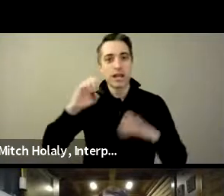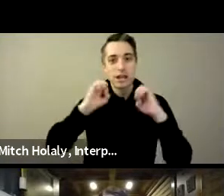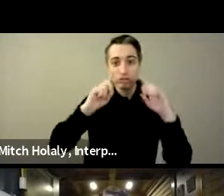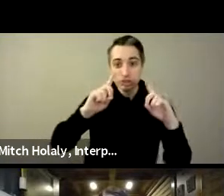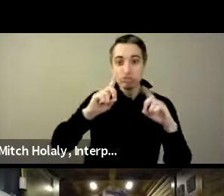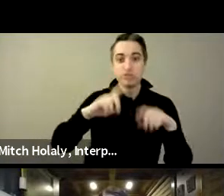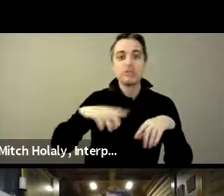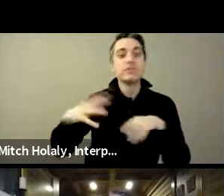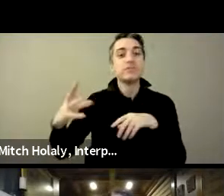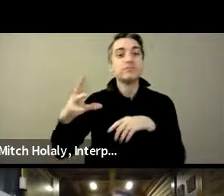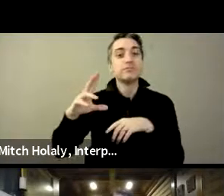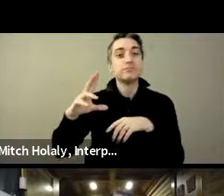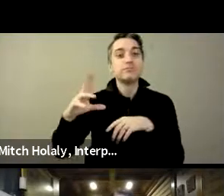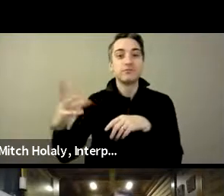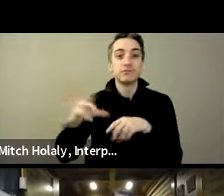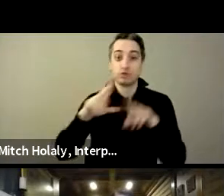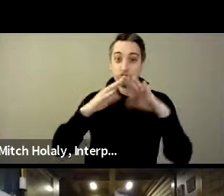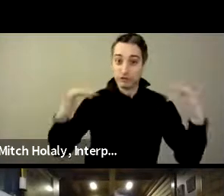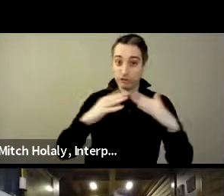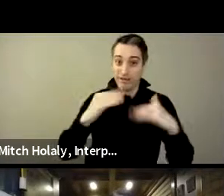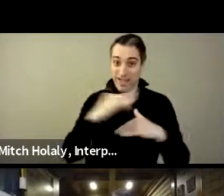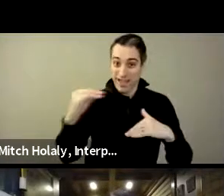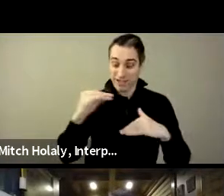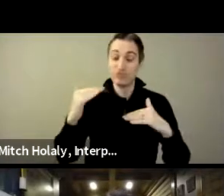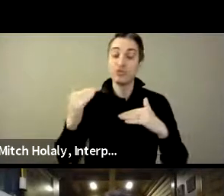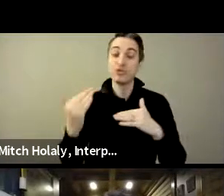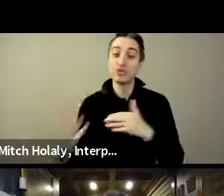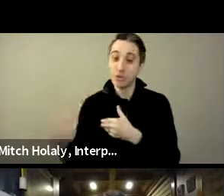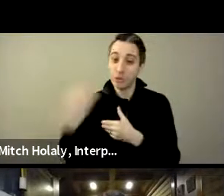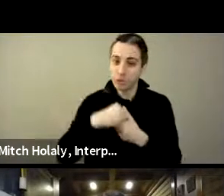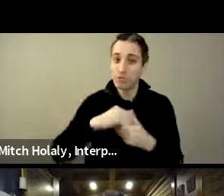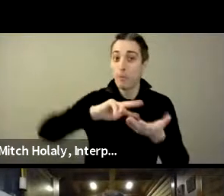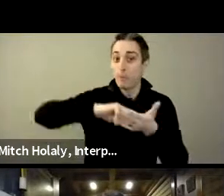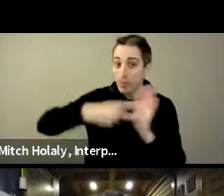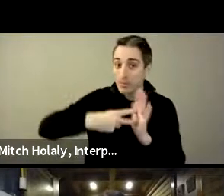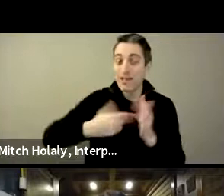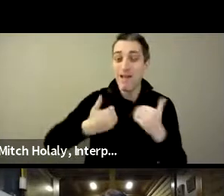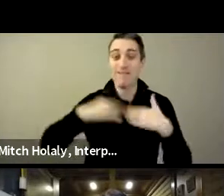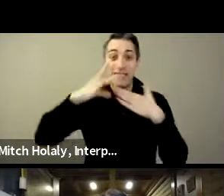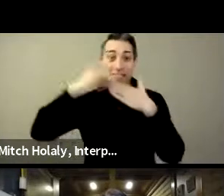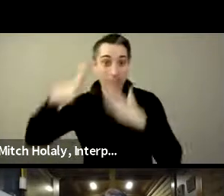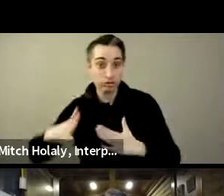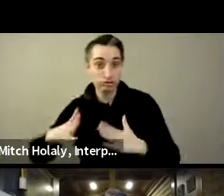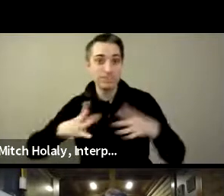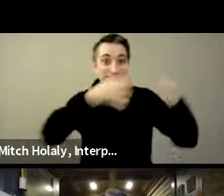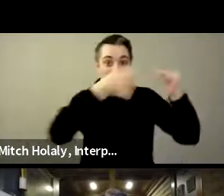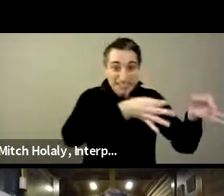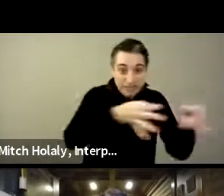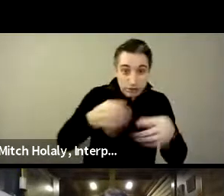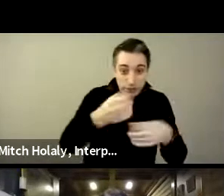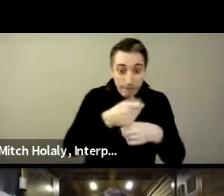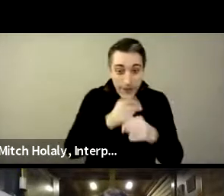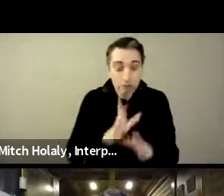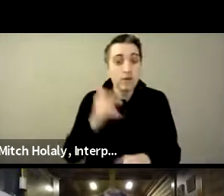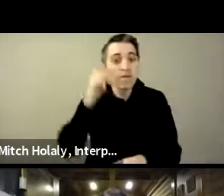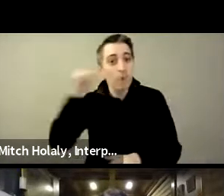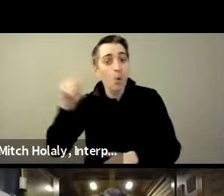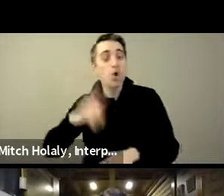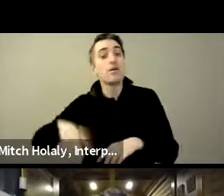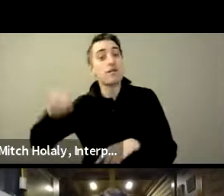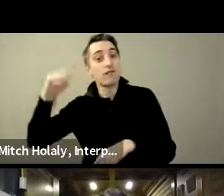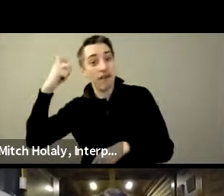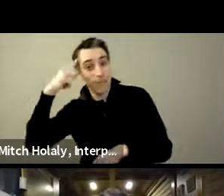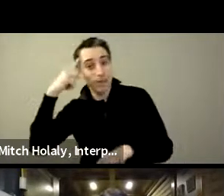2018. The Council's purpose is to bring leaders and decision makers in the areas of government and education to engage